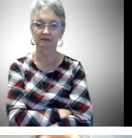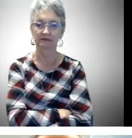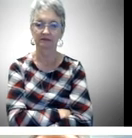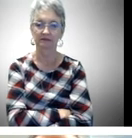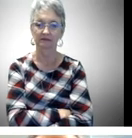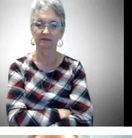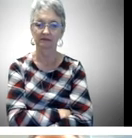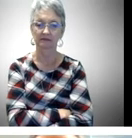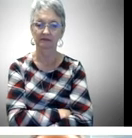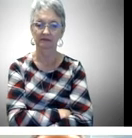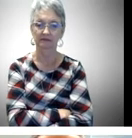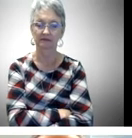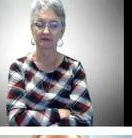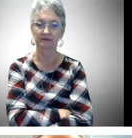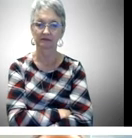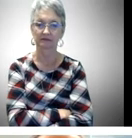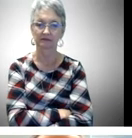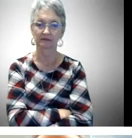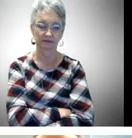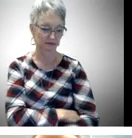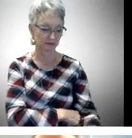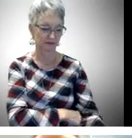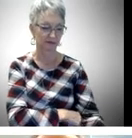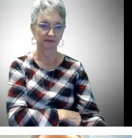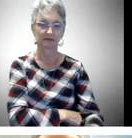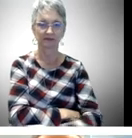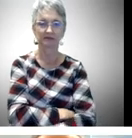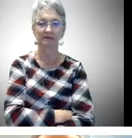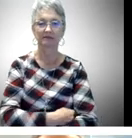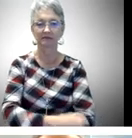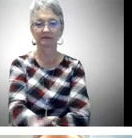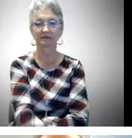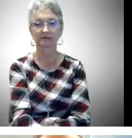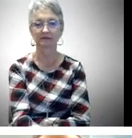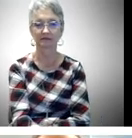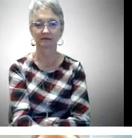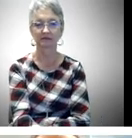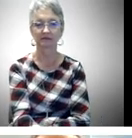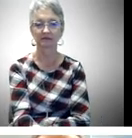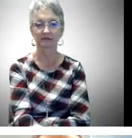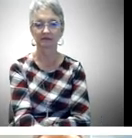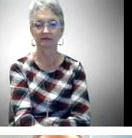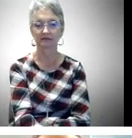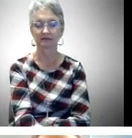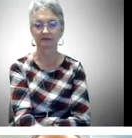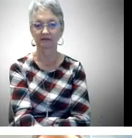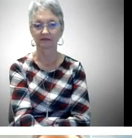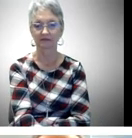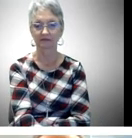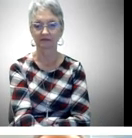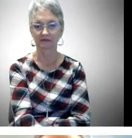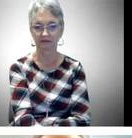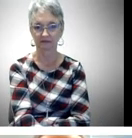any conflicts and all this other stuff that I'm not going to go into. Next slide. And the one thing that I think